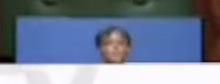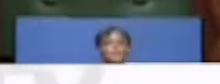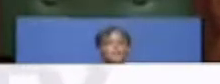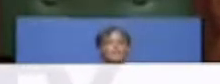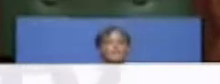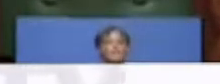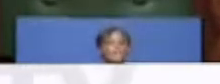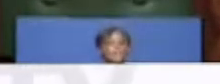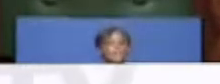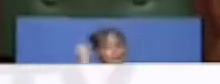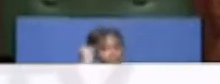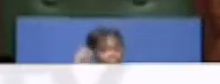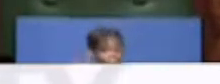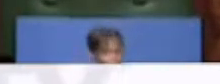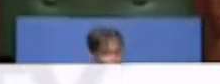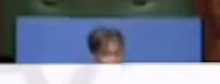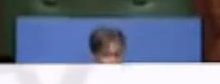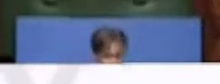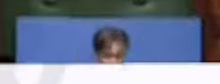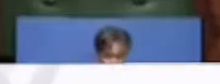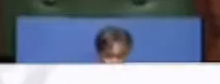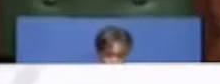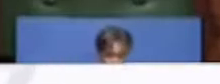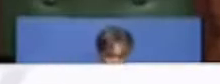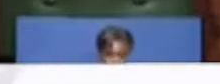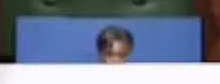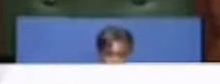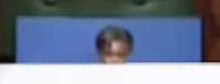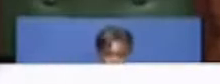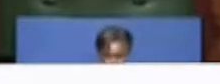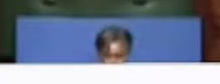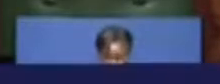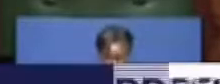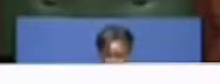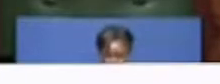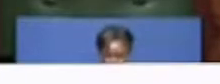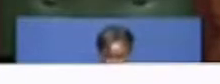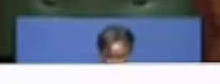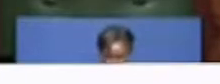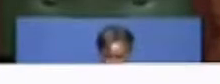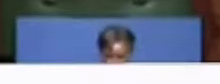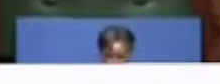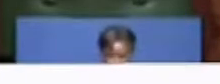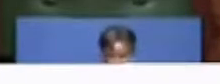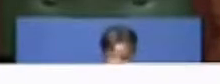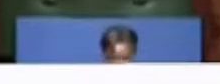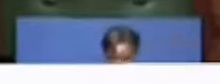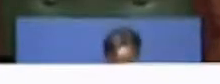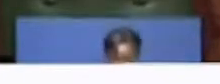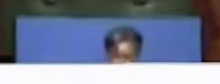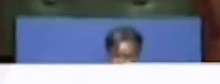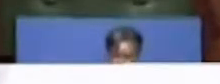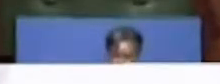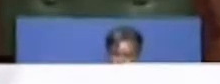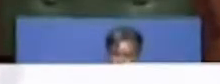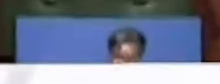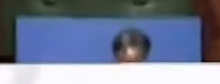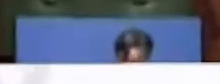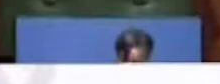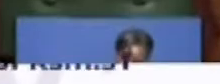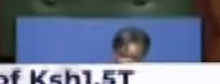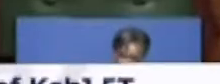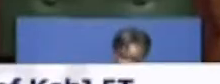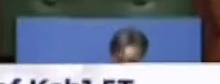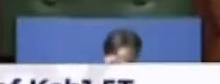logic here was to ensure that if we percolate the proposed 35% of our national revenues to counties,